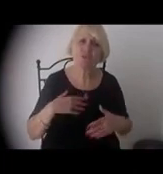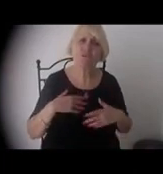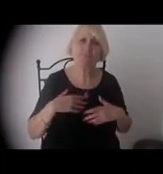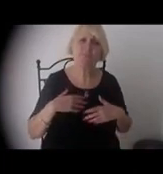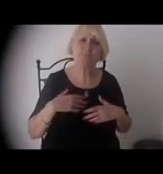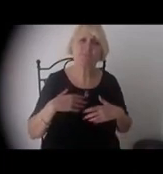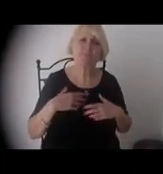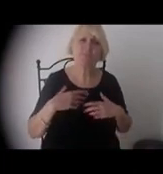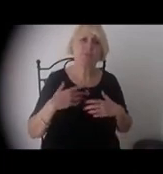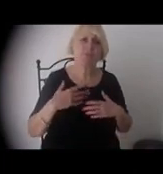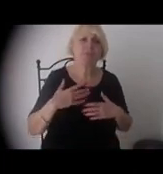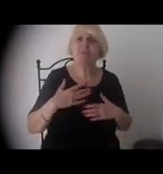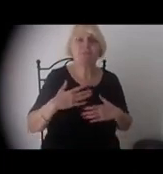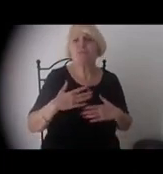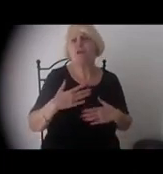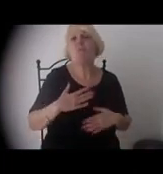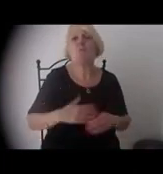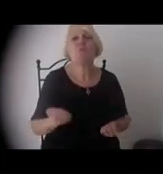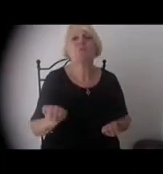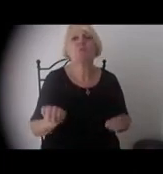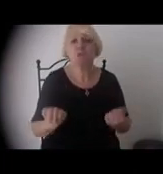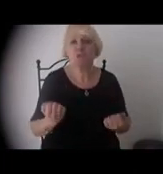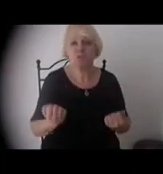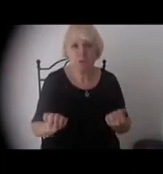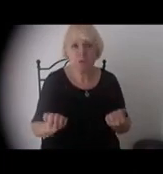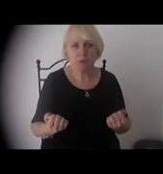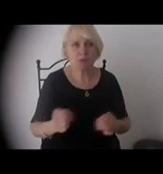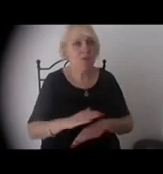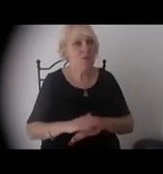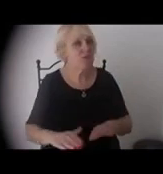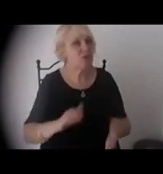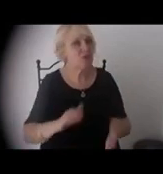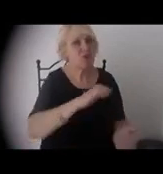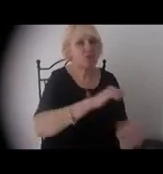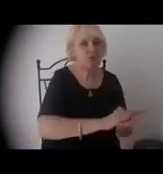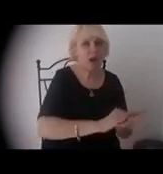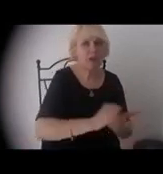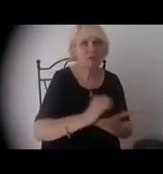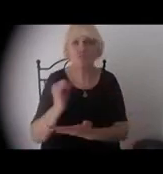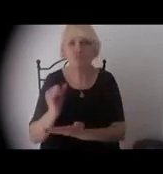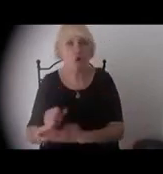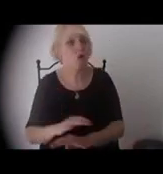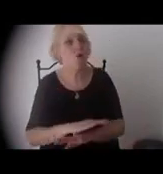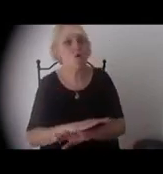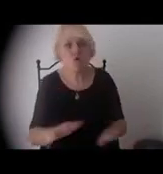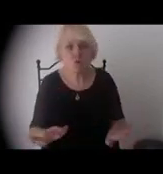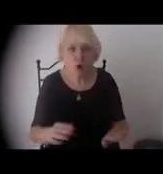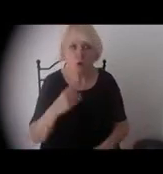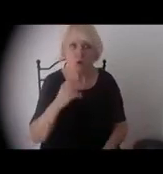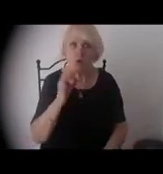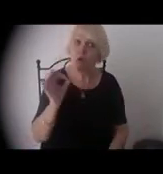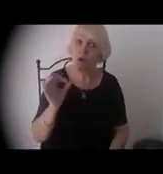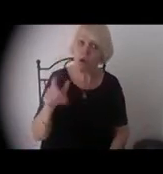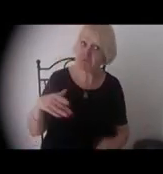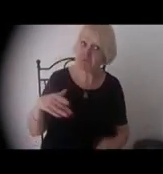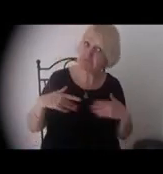no judgment and there's no right or wrong. It's just about how are you feeling, what's happening,